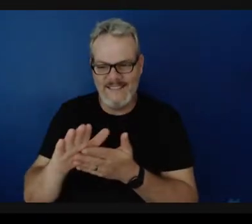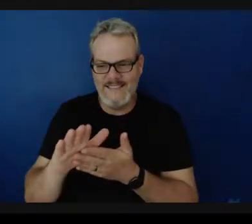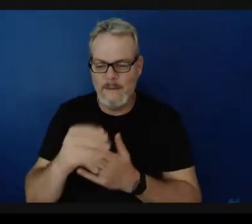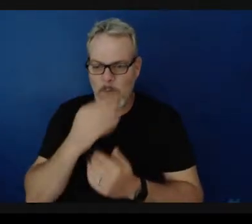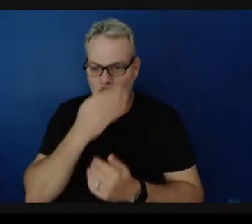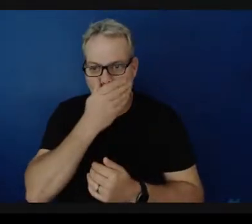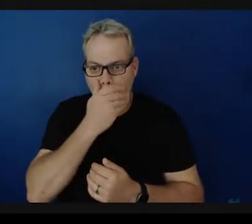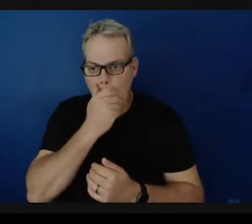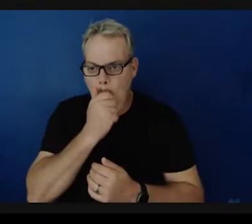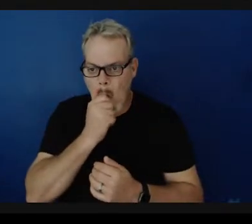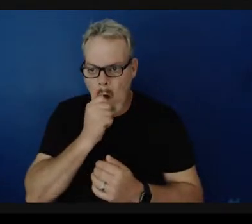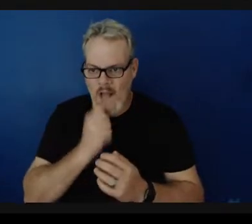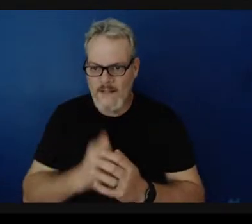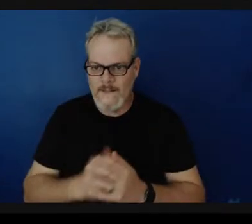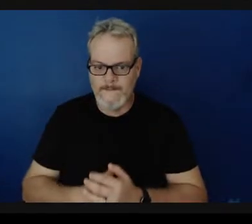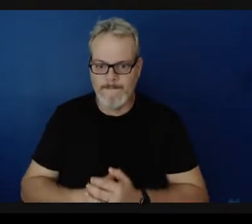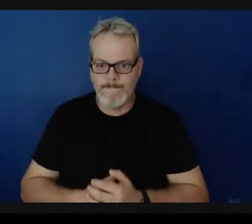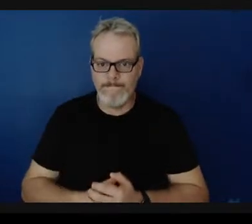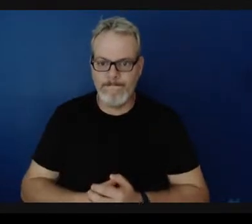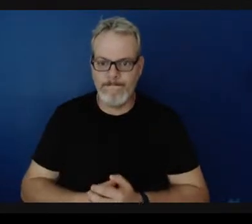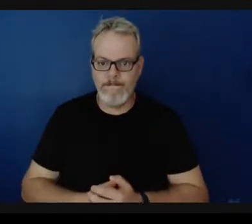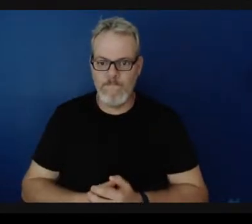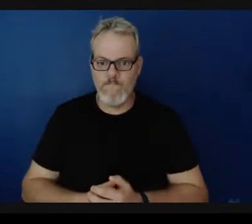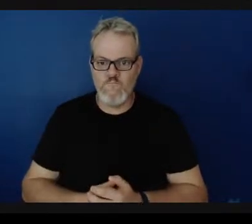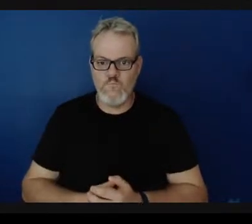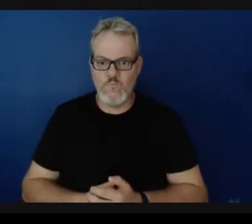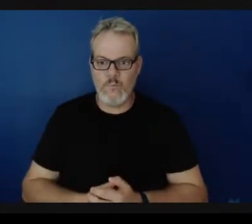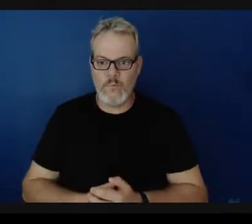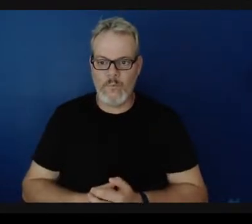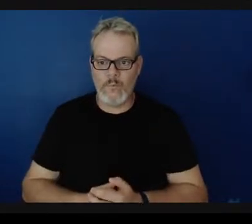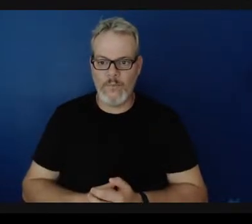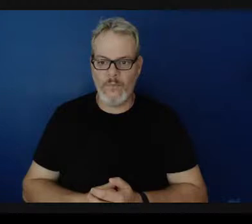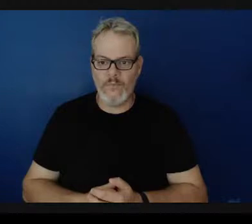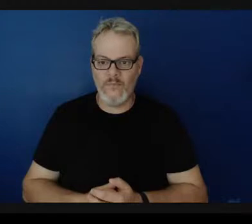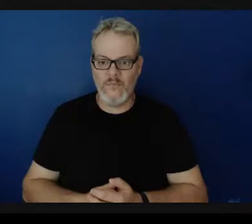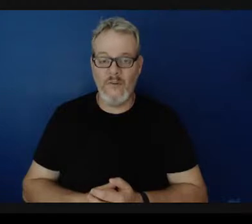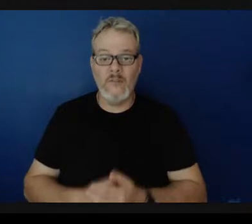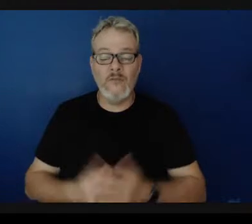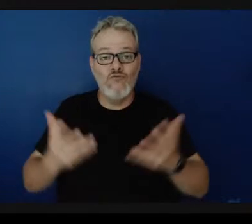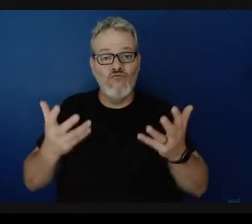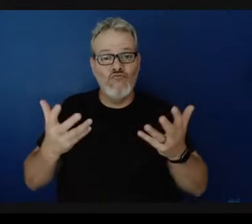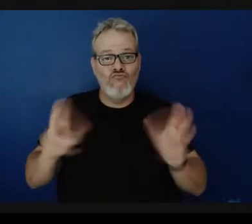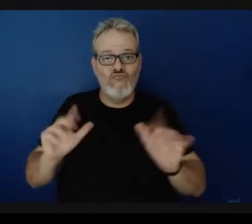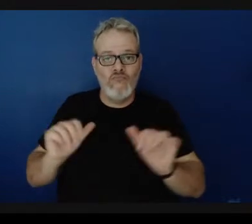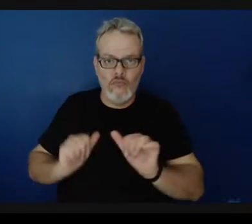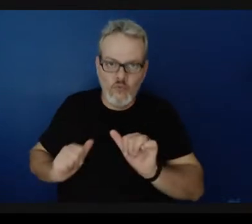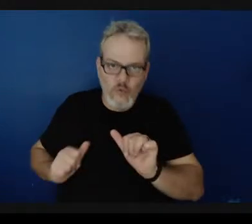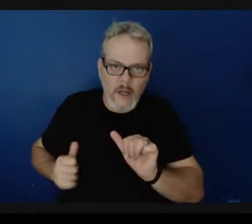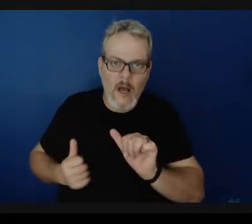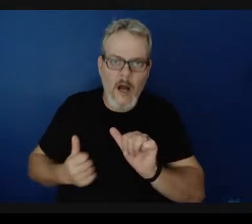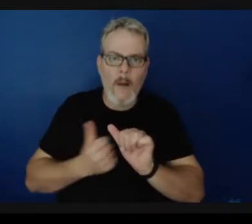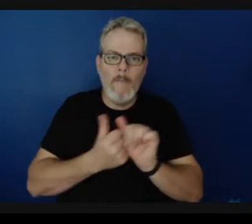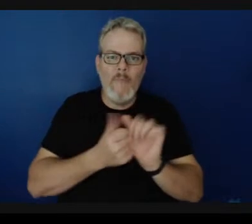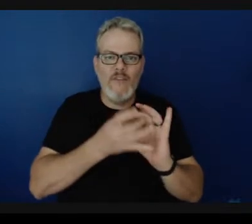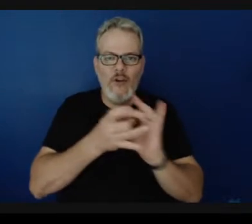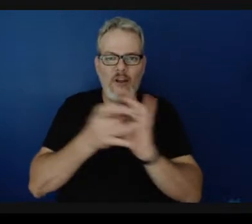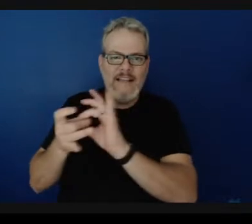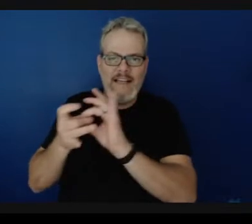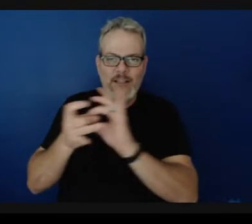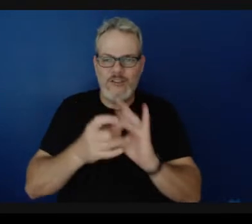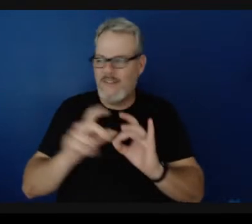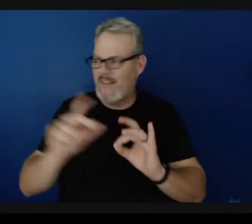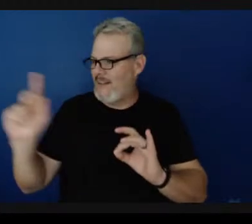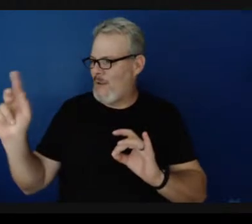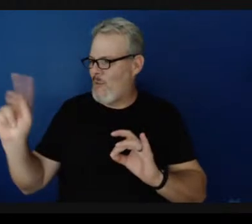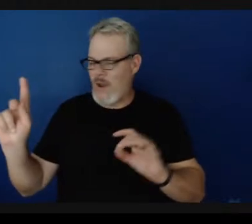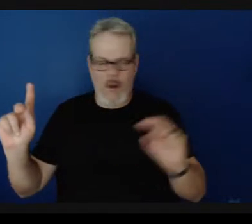So that's a little bit of our recap on connection of Kilauea and Mauna Loa, and that does conclude our